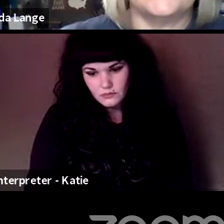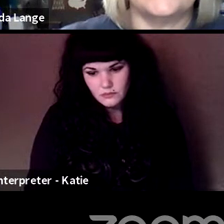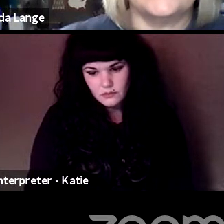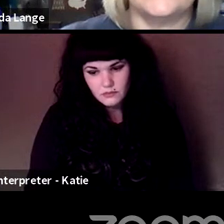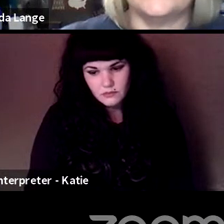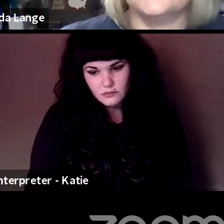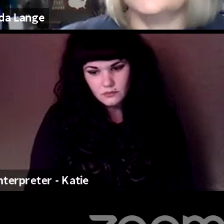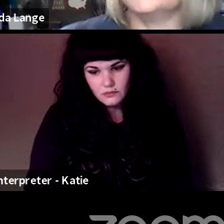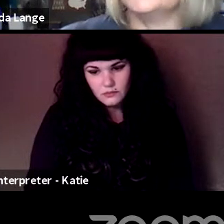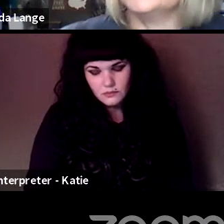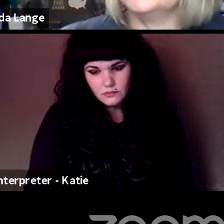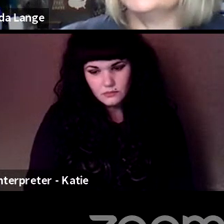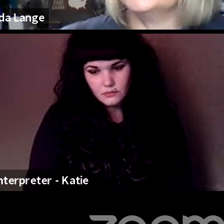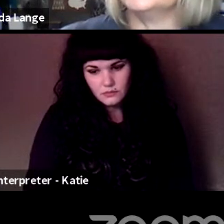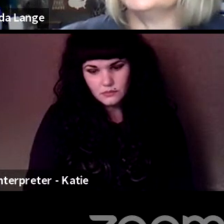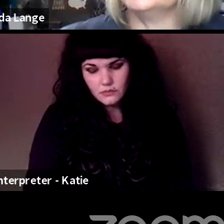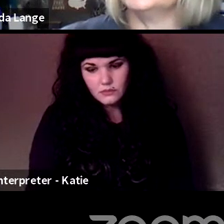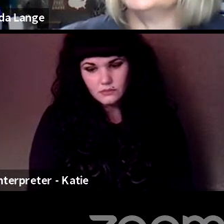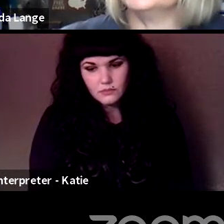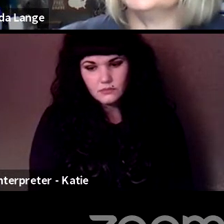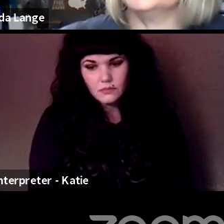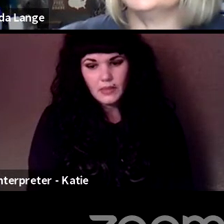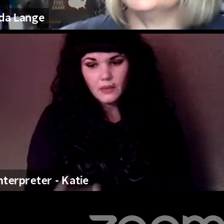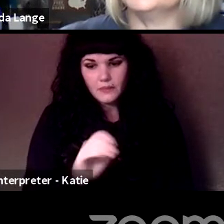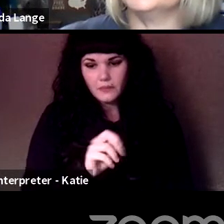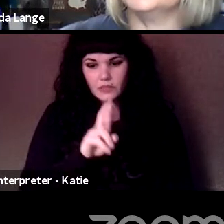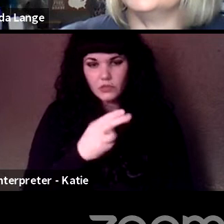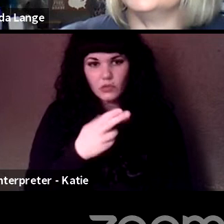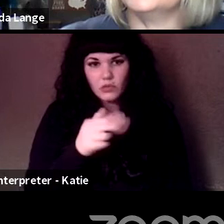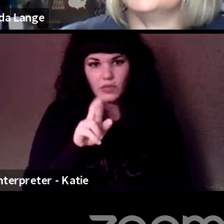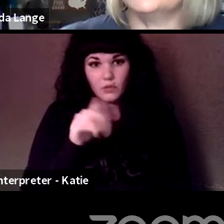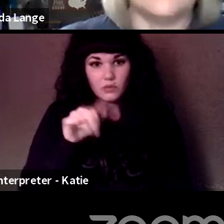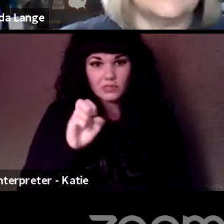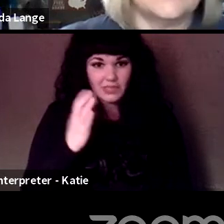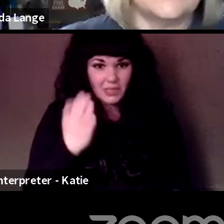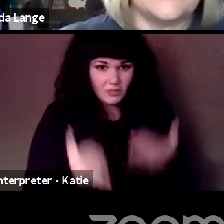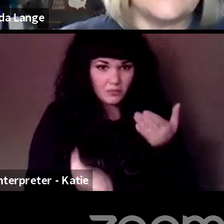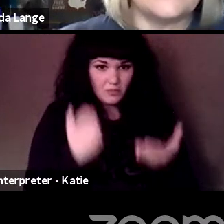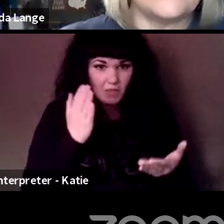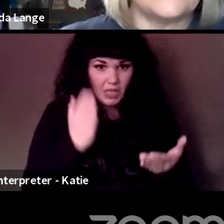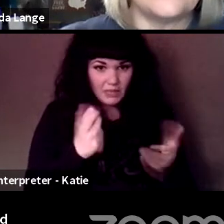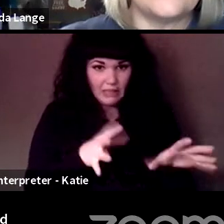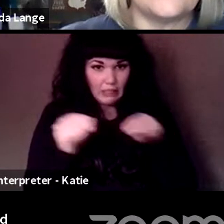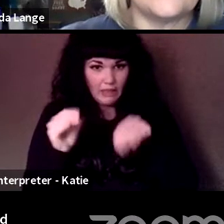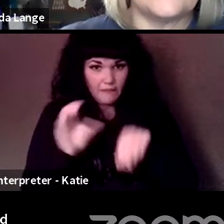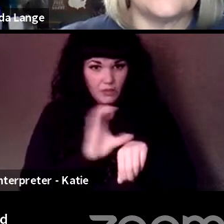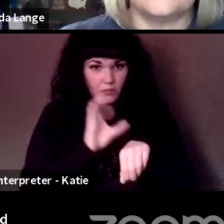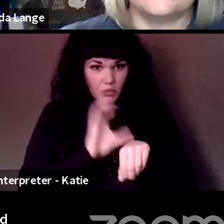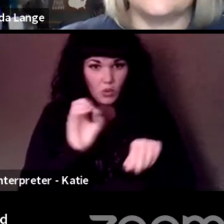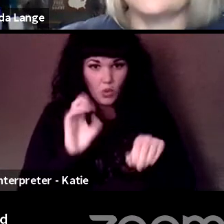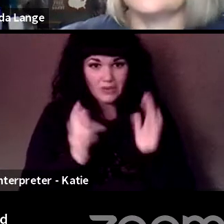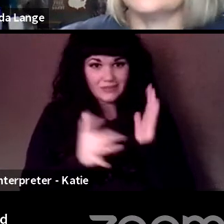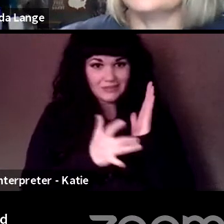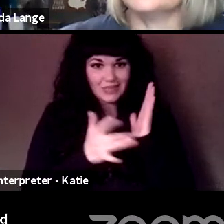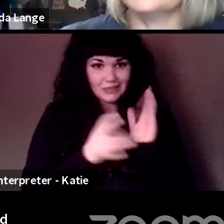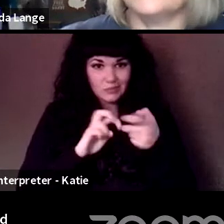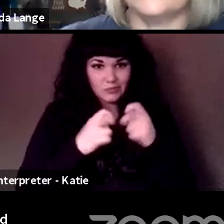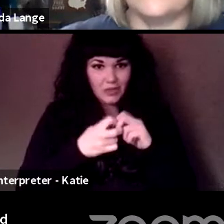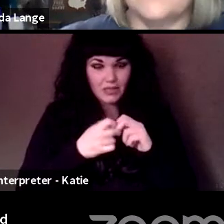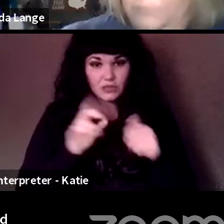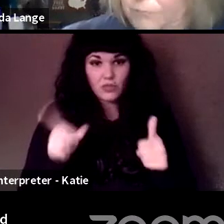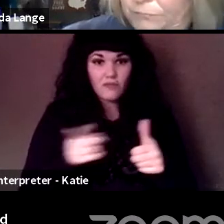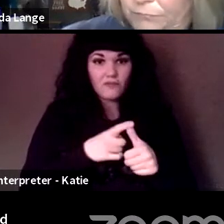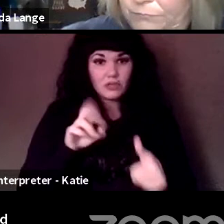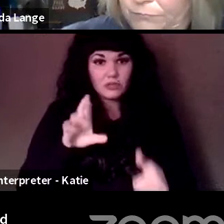It appears Mr. Harrison may have stepped away from his computer or is experiencing technical difficulties. And that concludes our first round of public comment.